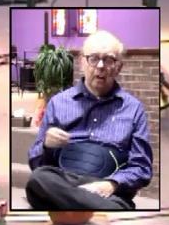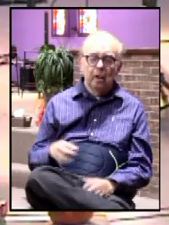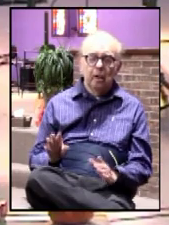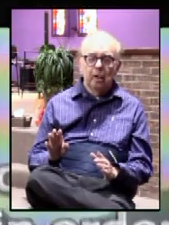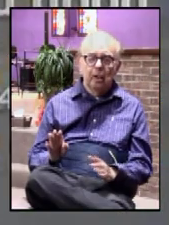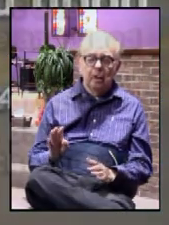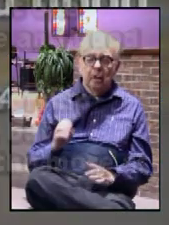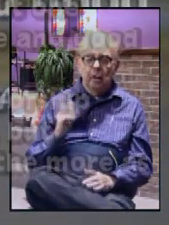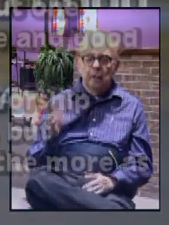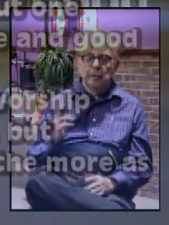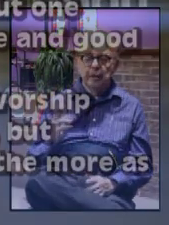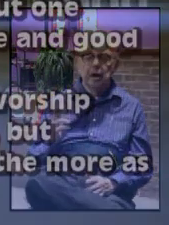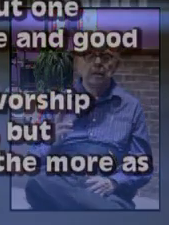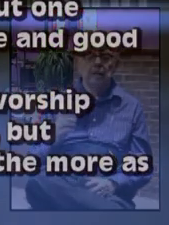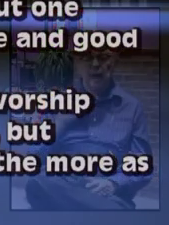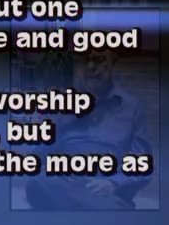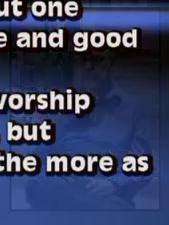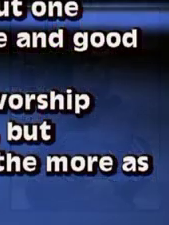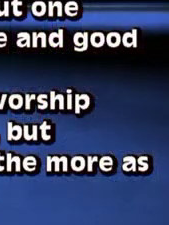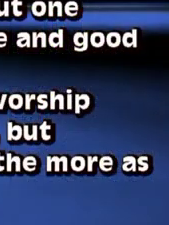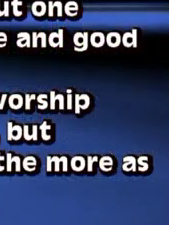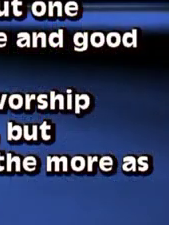And let us be concerned.